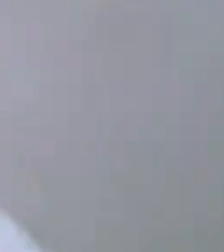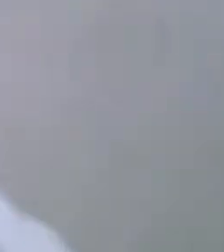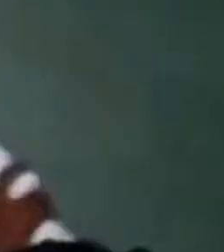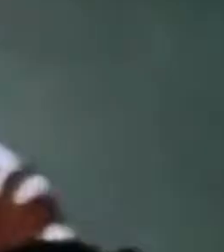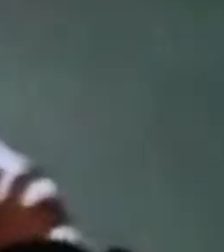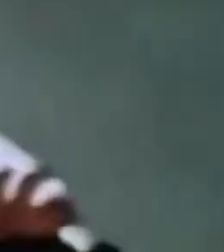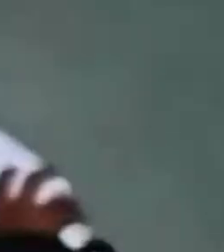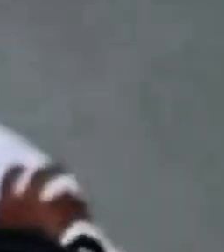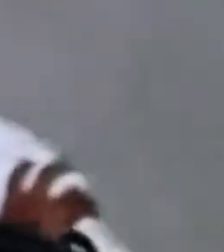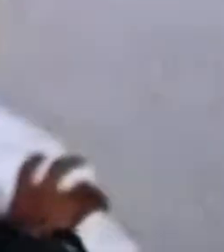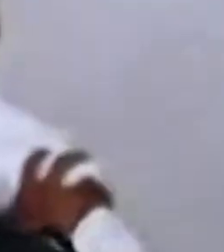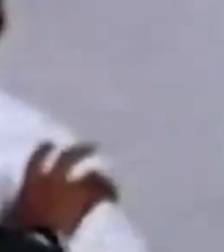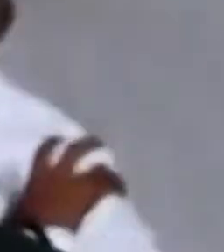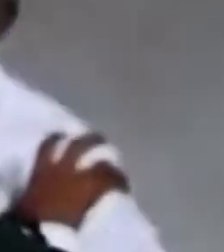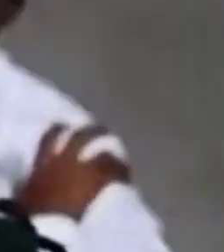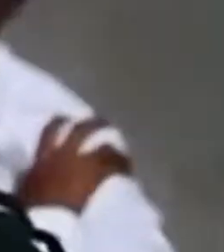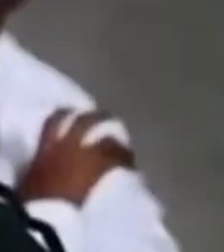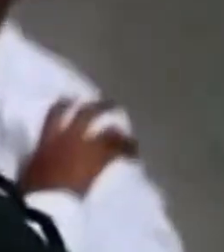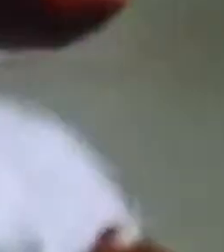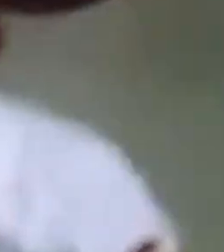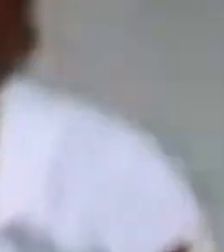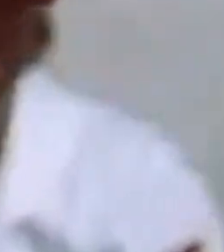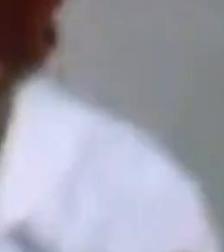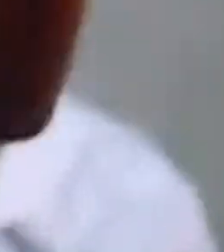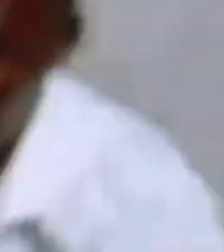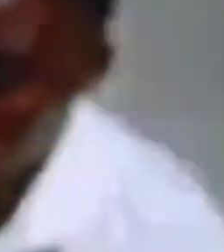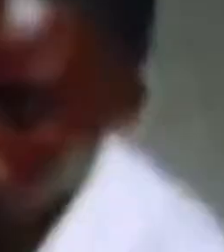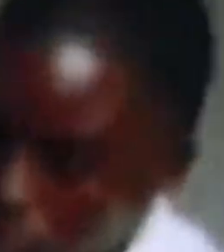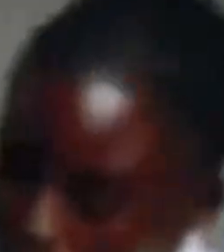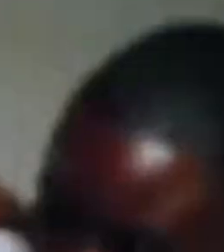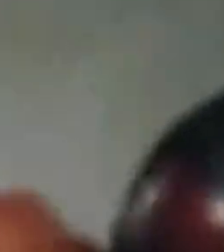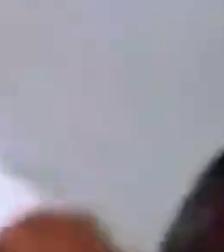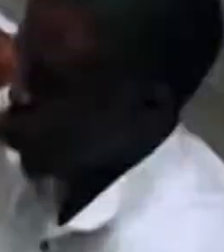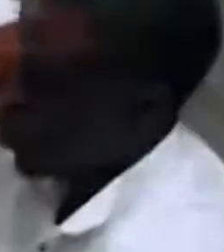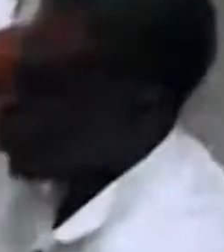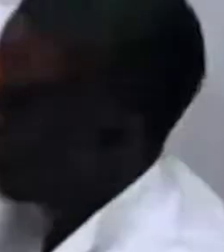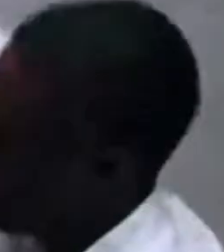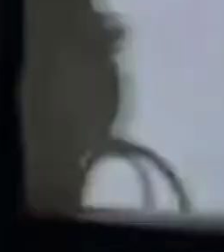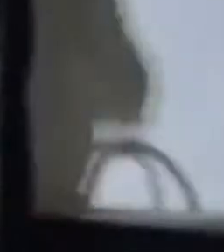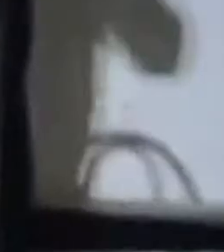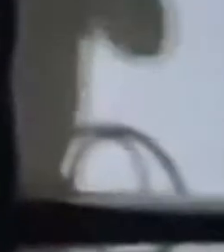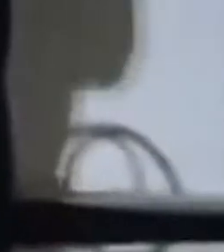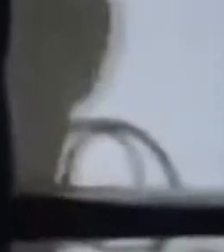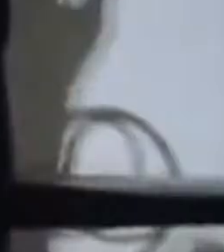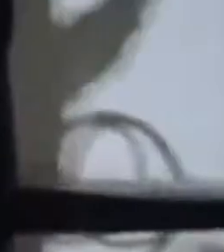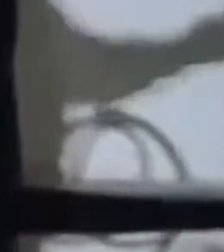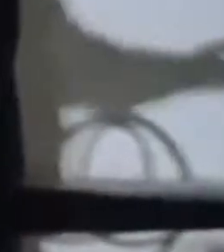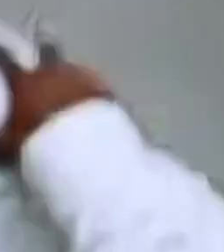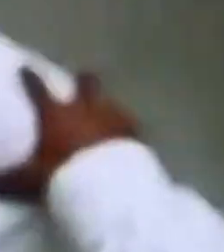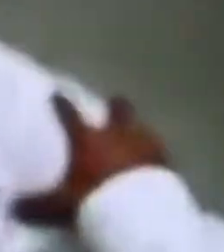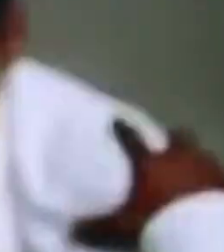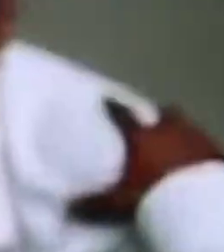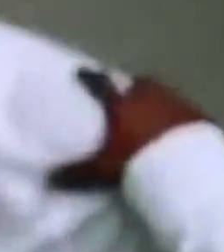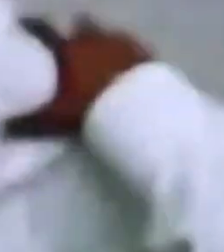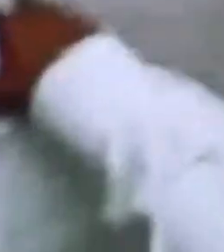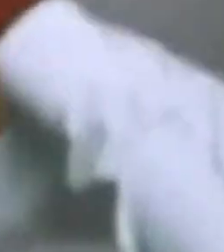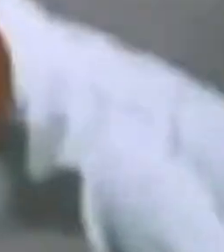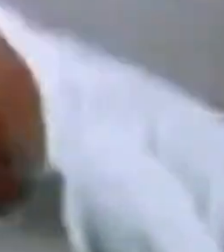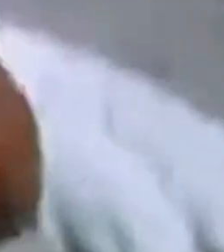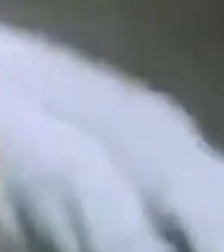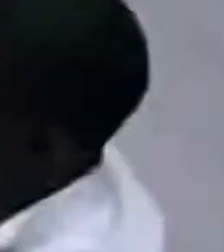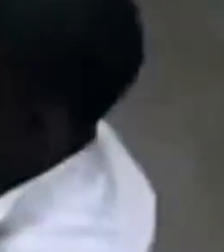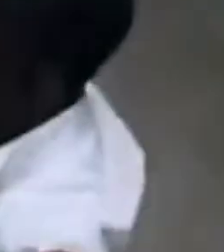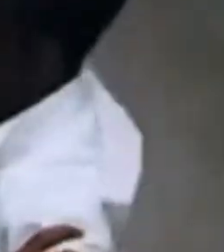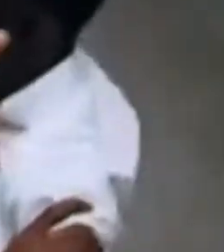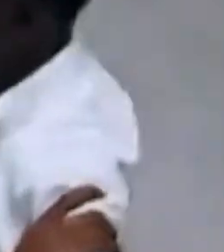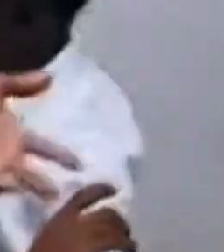found a way to release my pain when I wrote the verses. And he called me and he cleansed me. Now I see with gladness. Surrendered all my gifts to him. That's all I had to give to